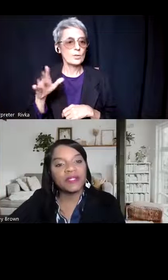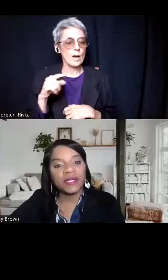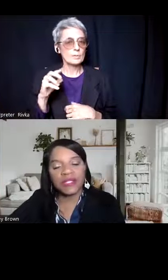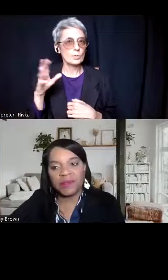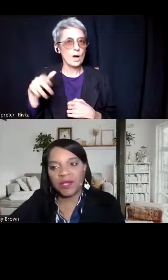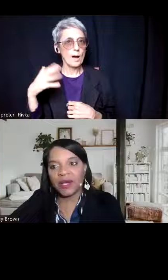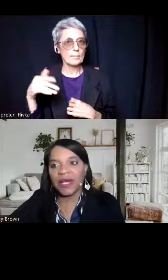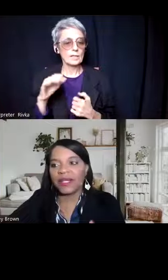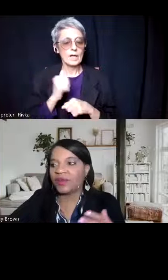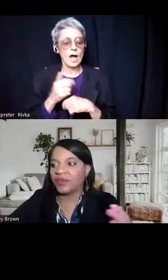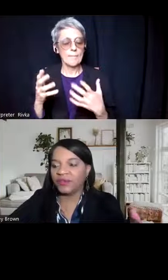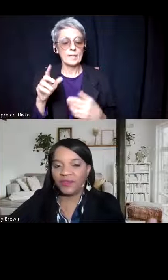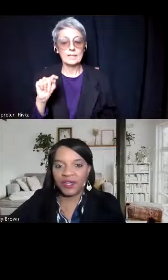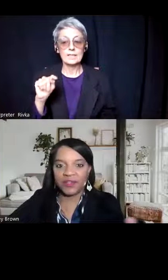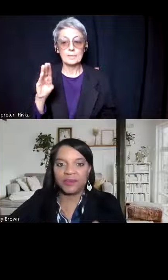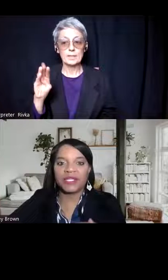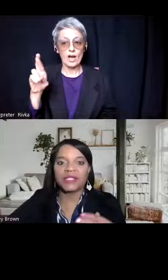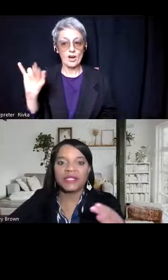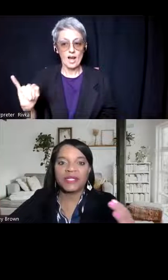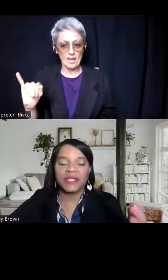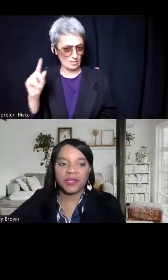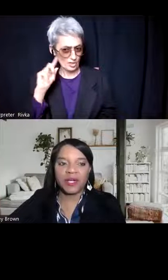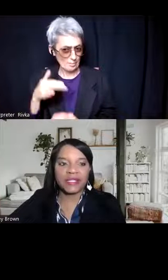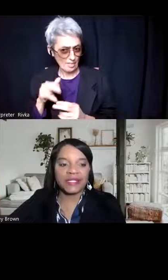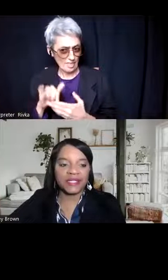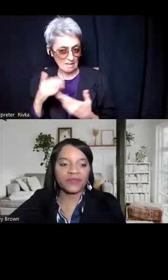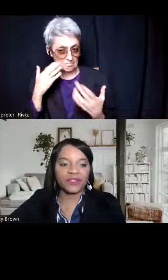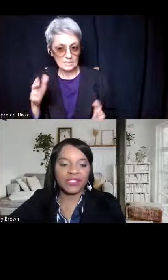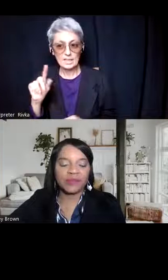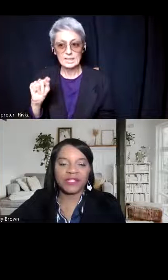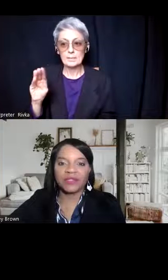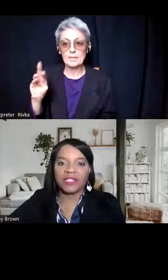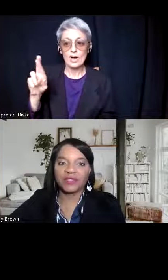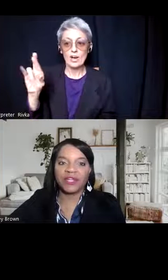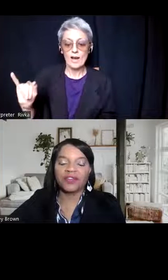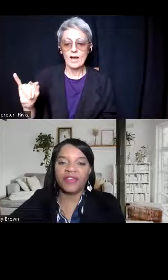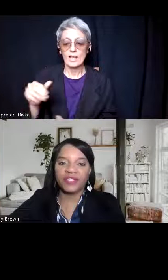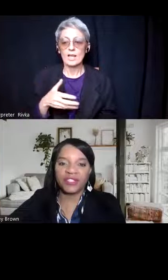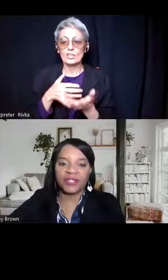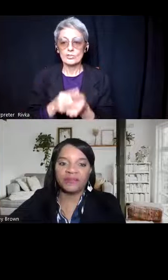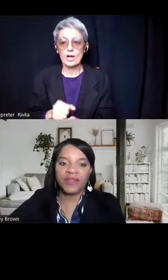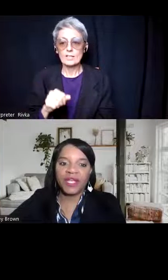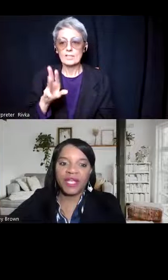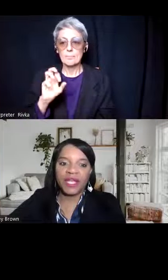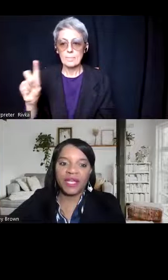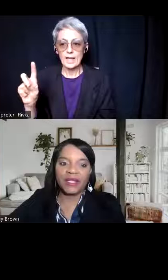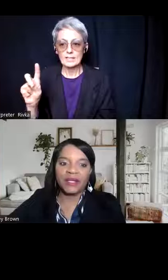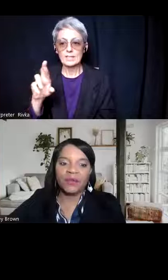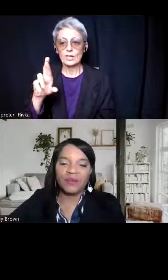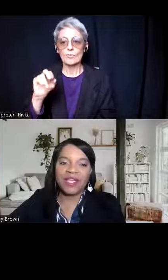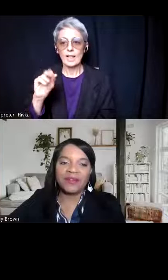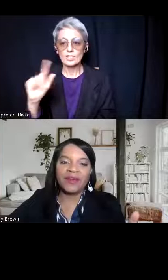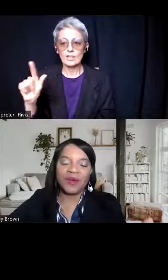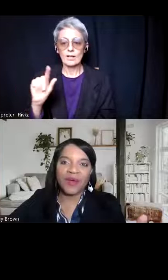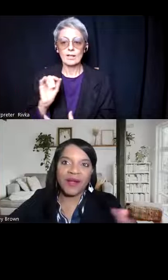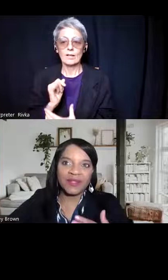implement TBRI, and I don't know if you've heard of it, but it's TBRI stands for Trust-Based Relational Intervention. And